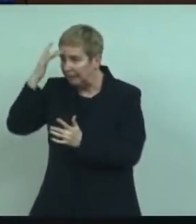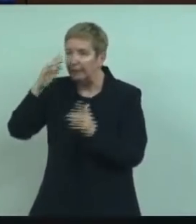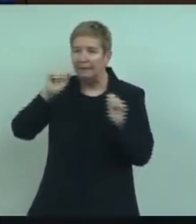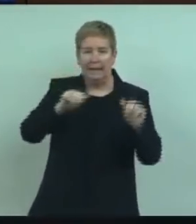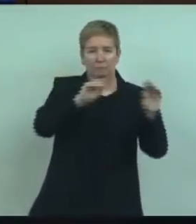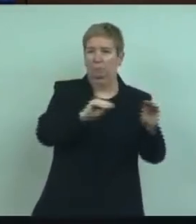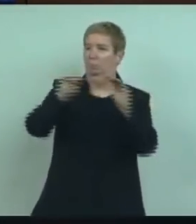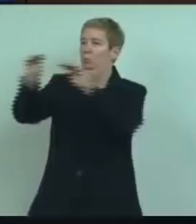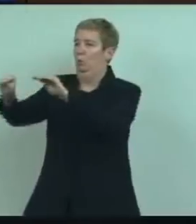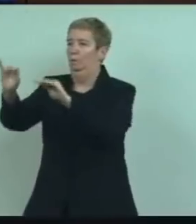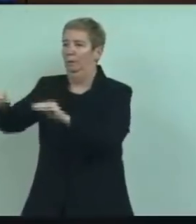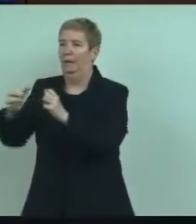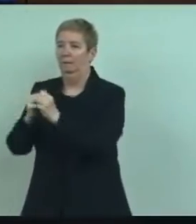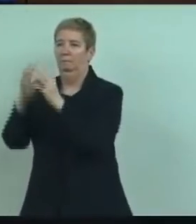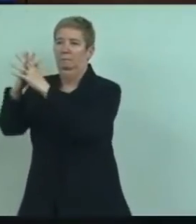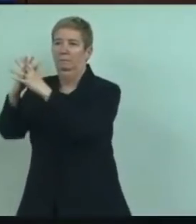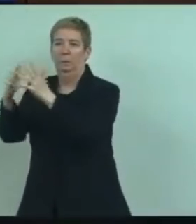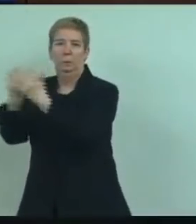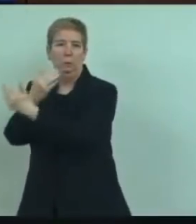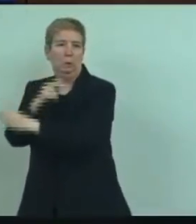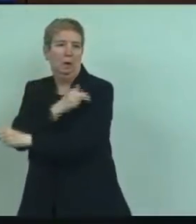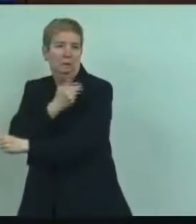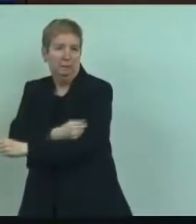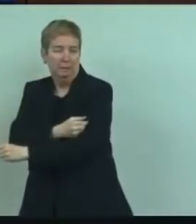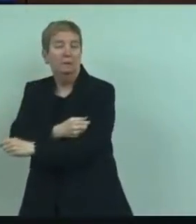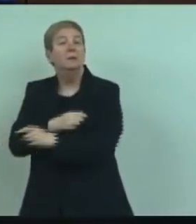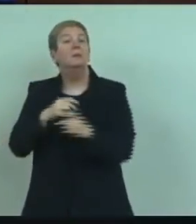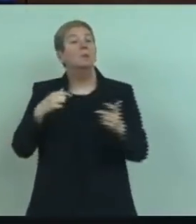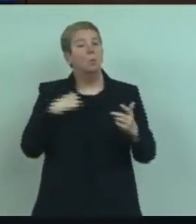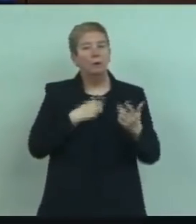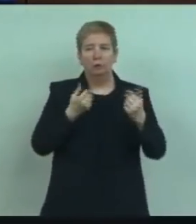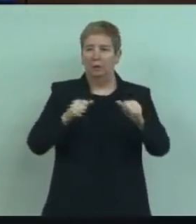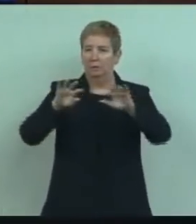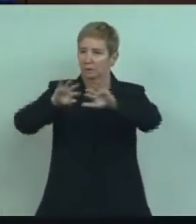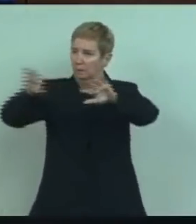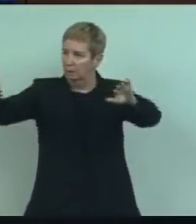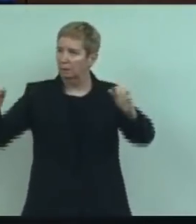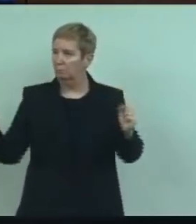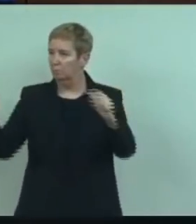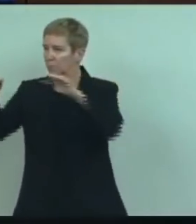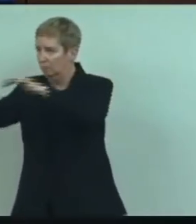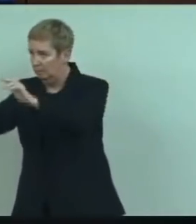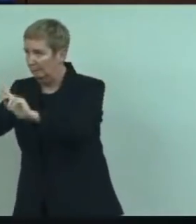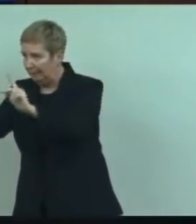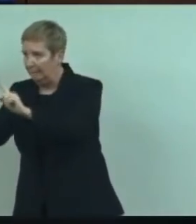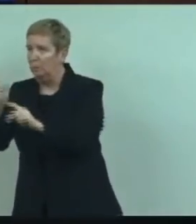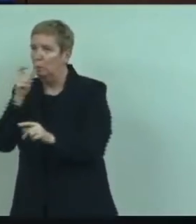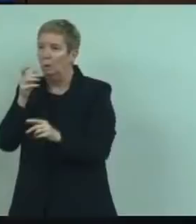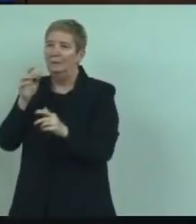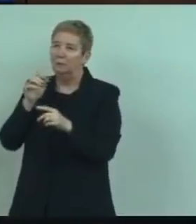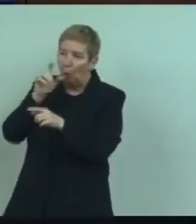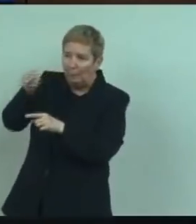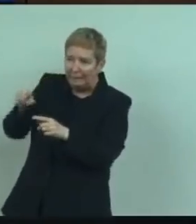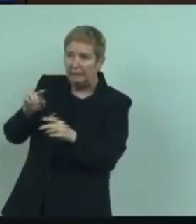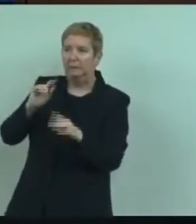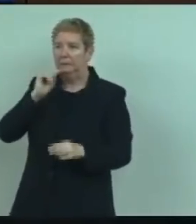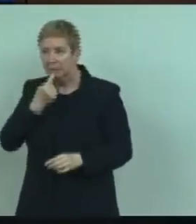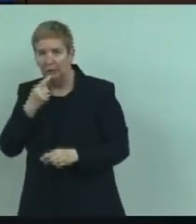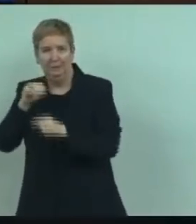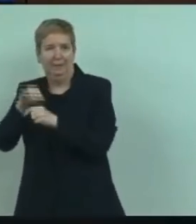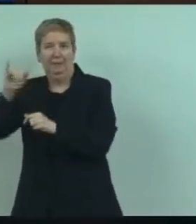we are prepared to make sure that patients move to areas where we've got capacity to support them. That's why